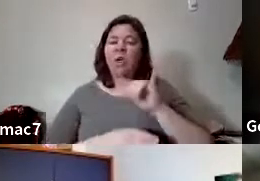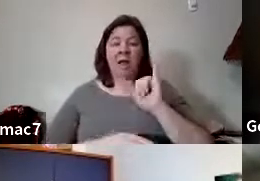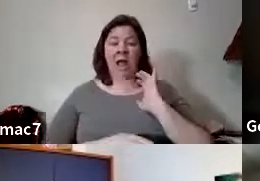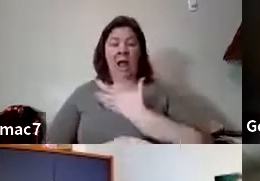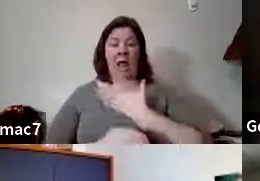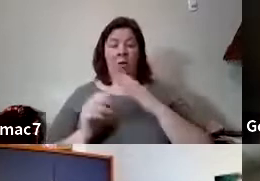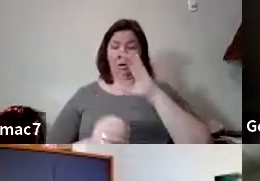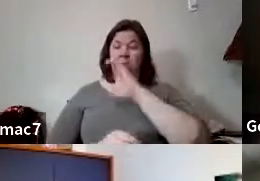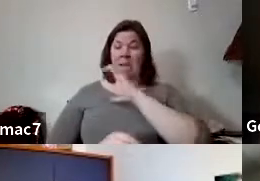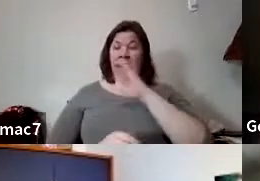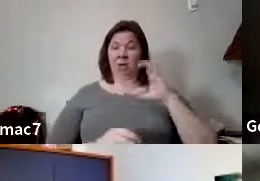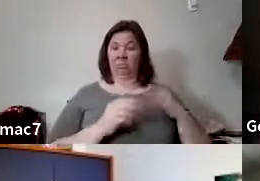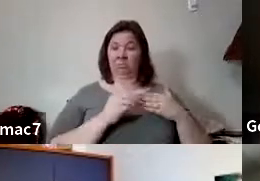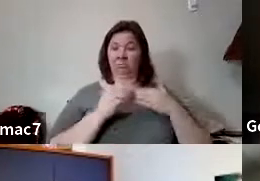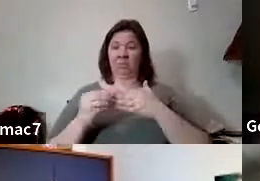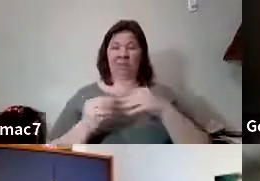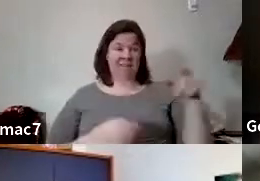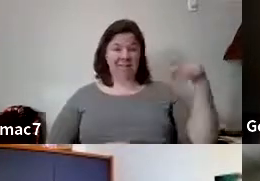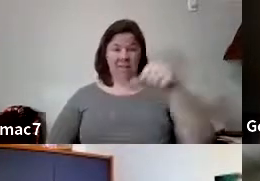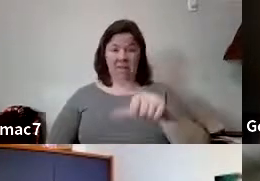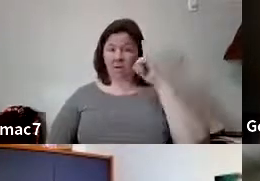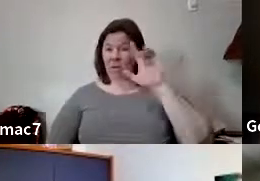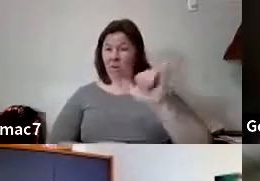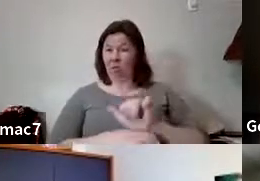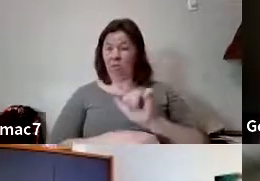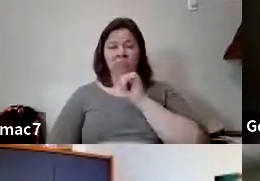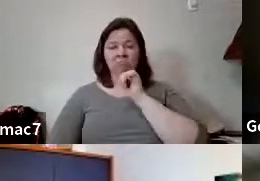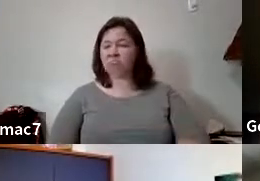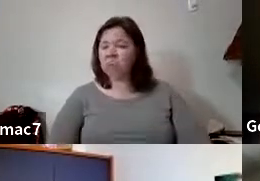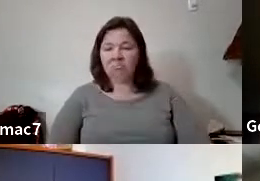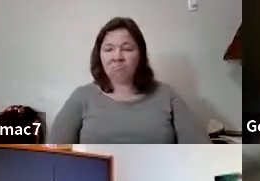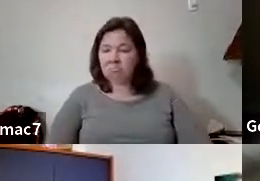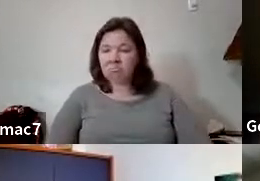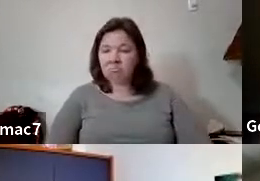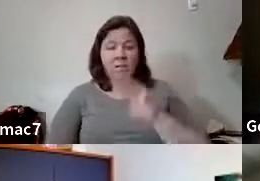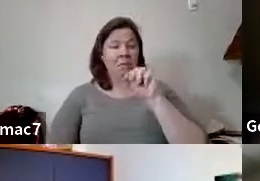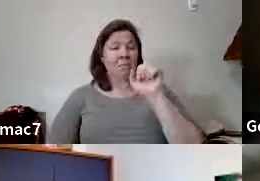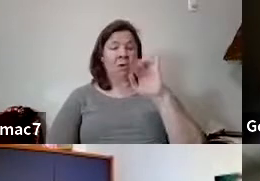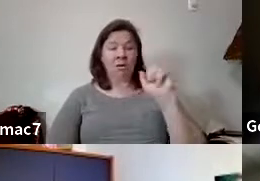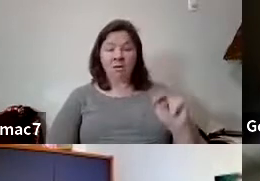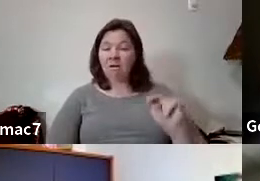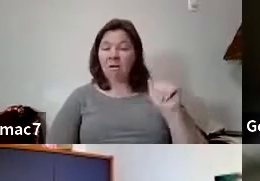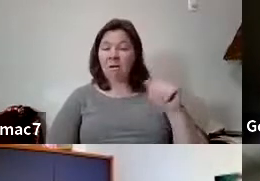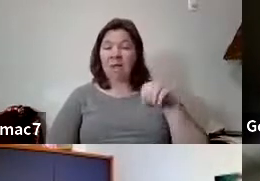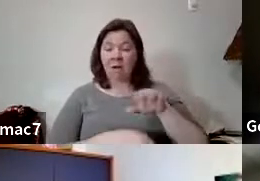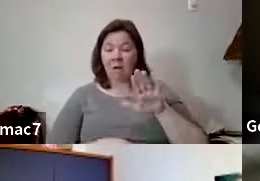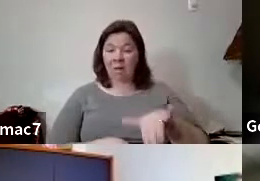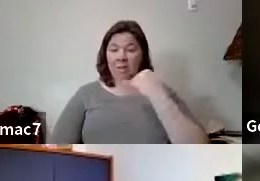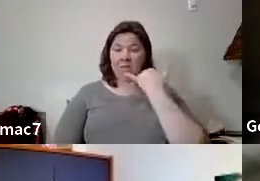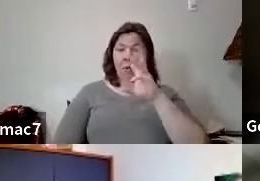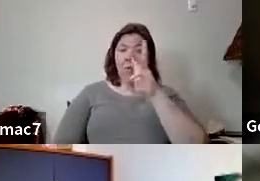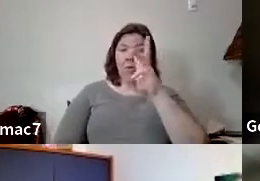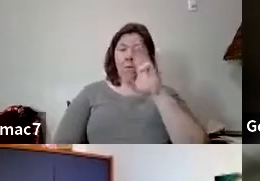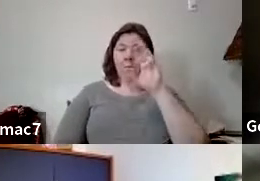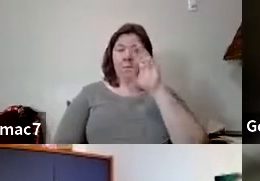of that, because none of them are getting paid for the work they do. Bill Williams, Marine on the Skull, Red Reference, Marty Gamma, all of these guys are